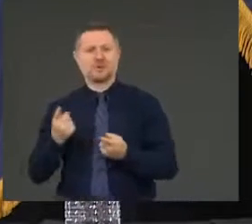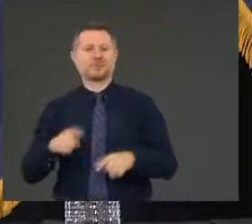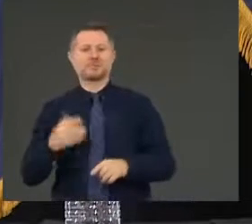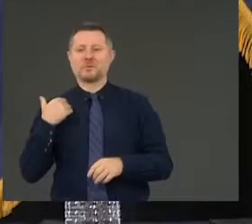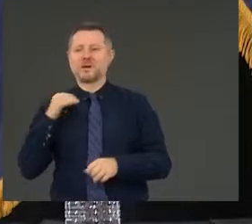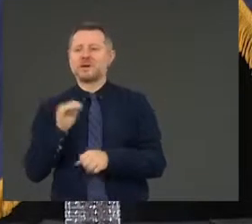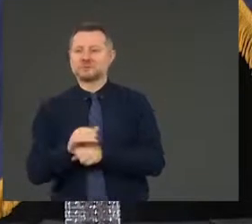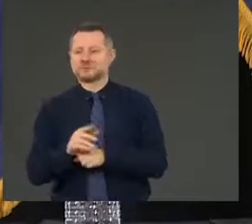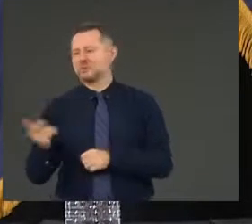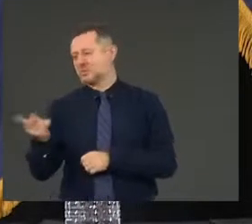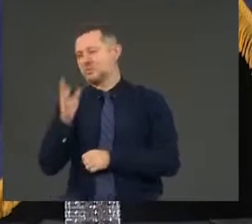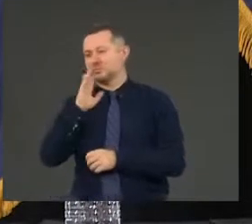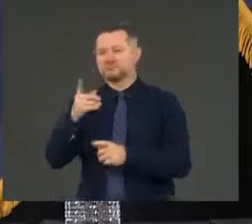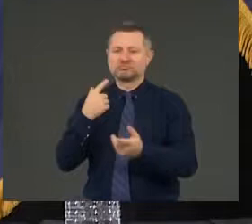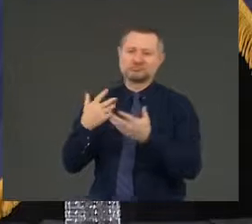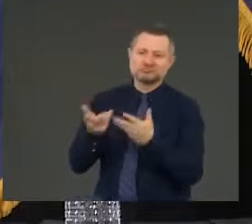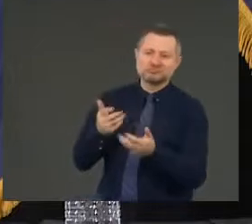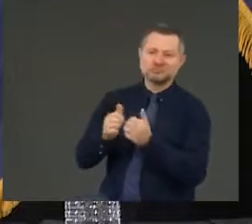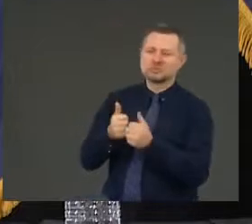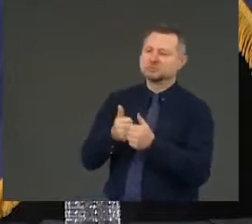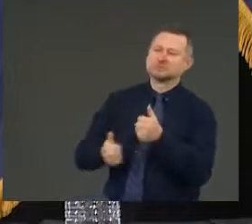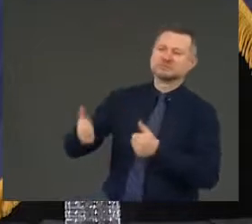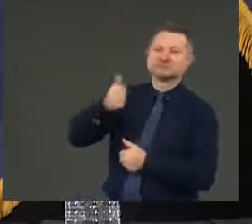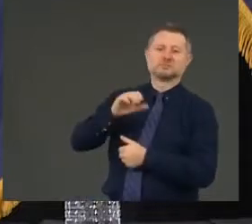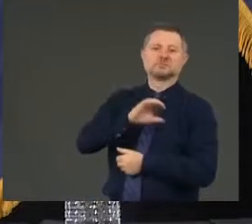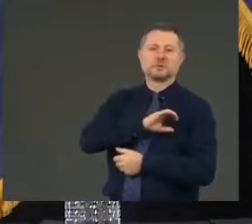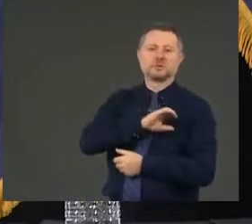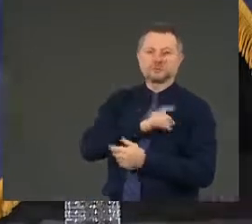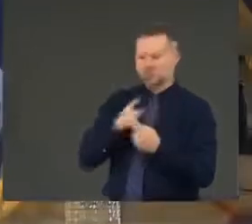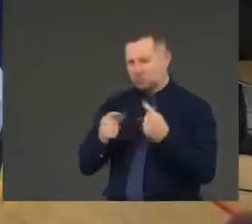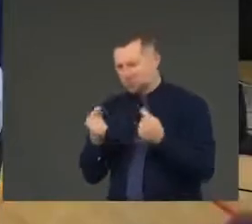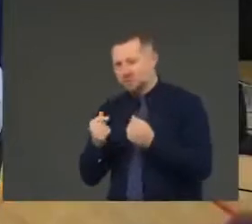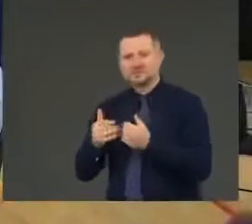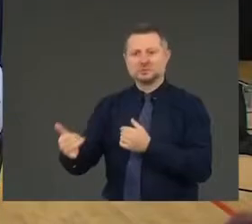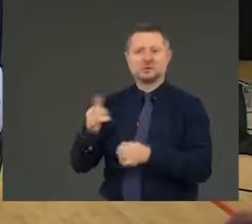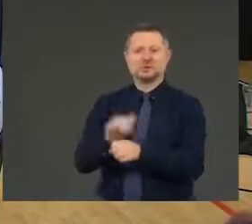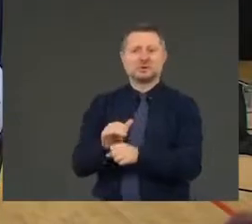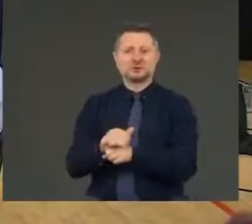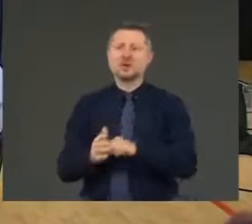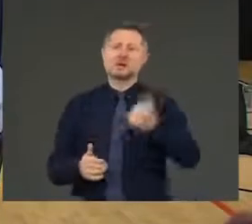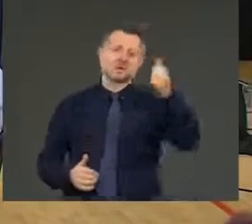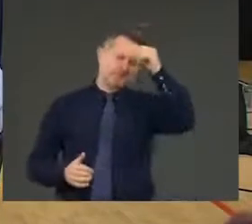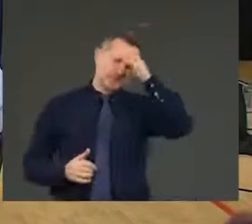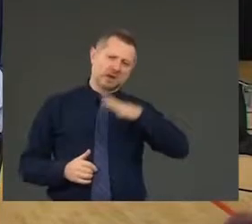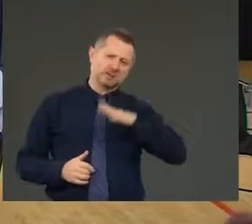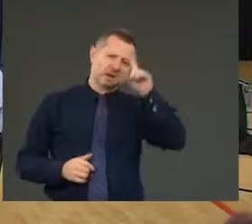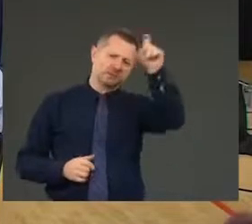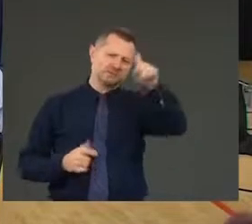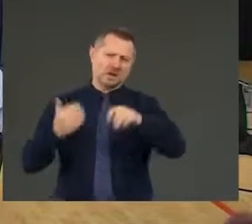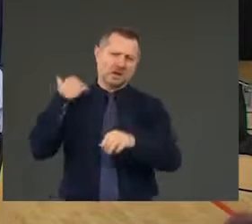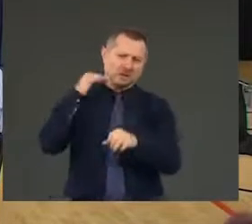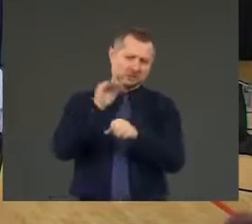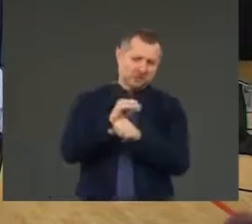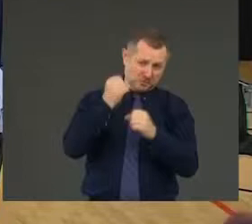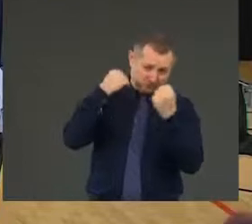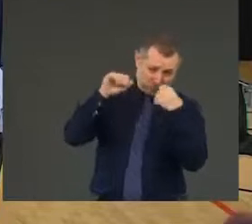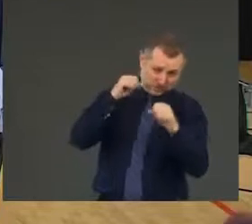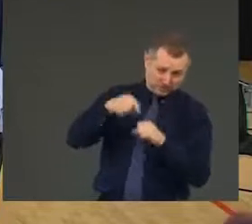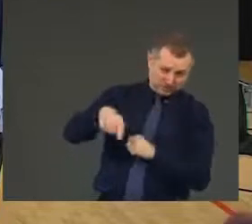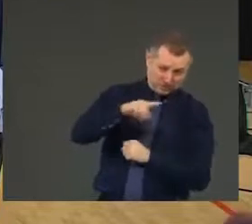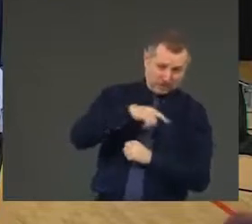today about how to handle tonight and going forward. As much as the protests last night highlight potential